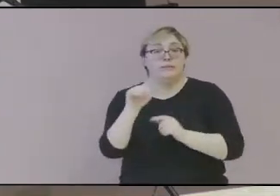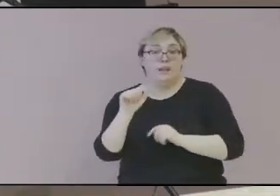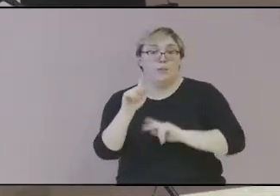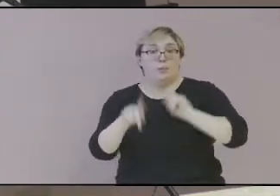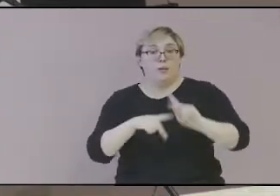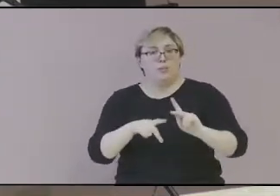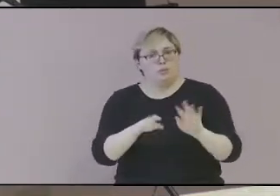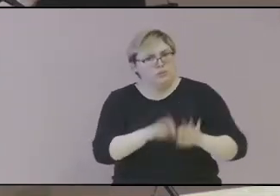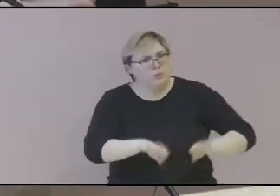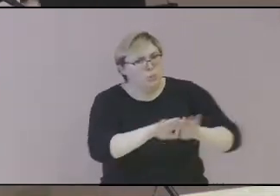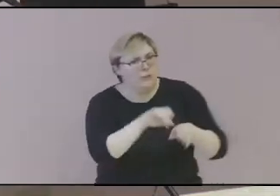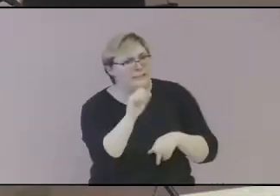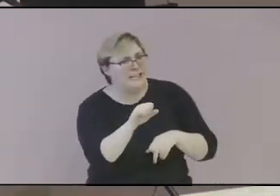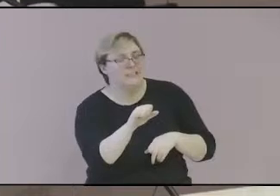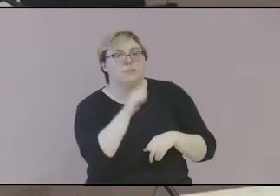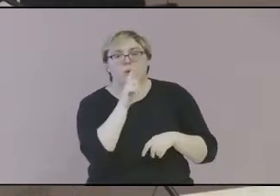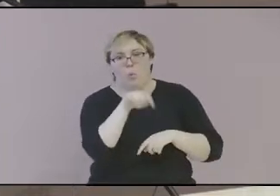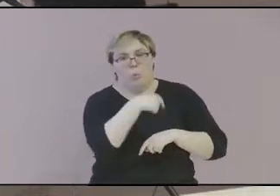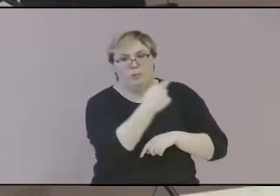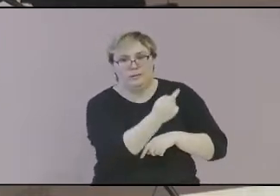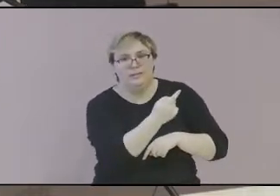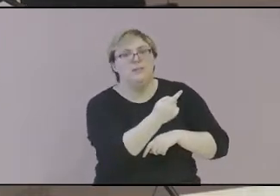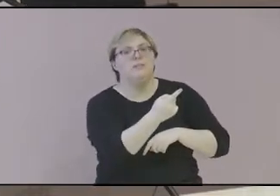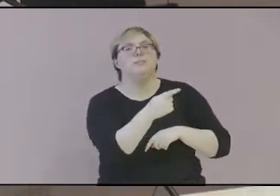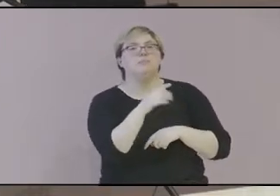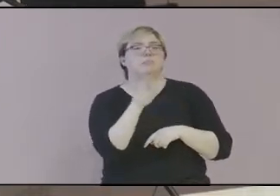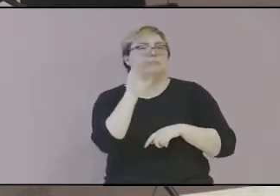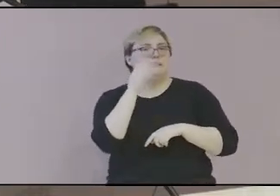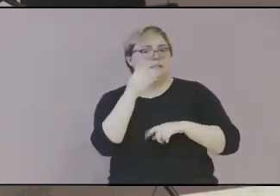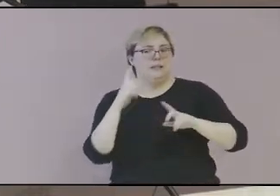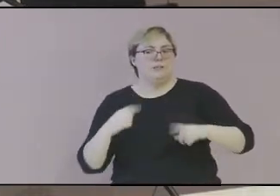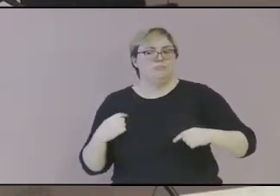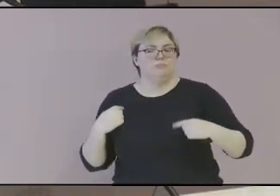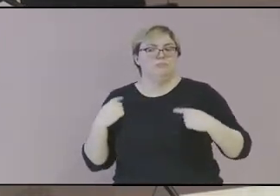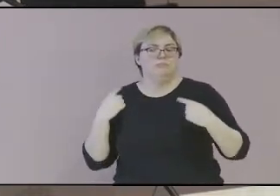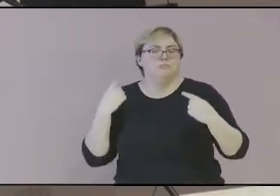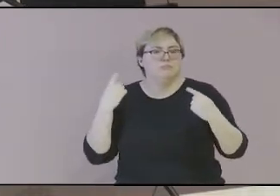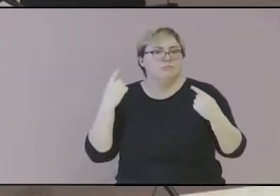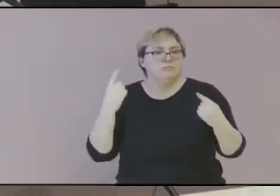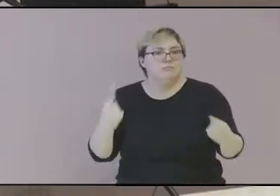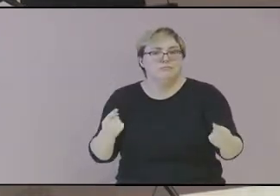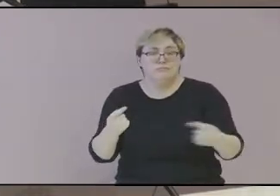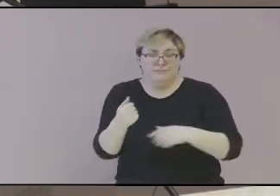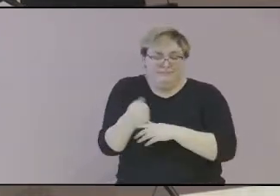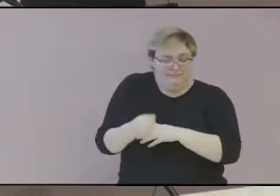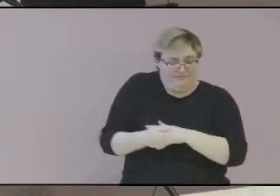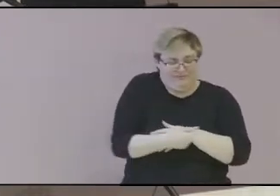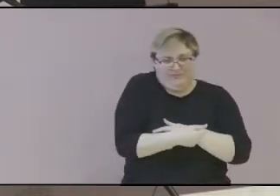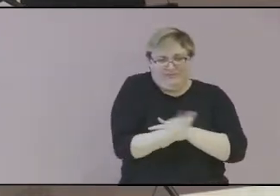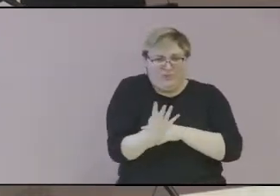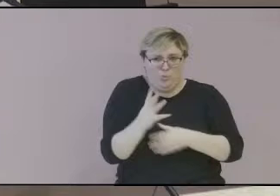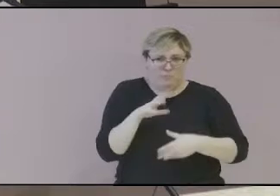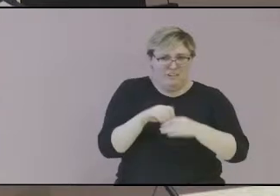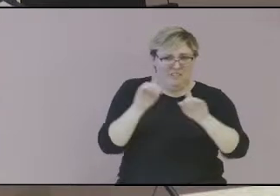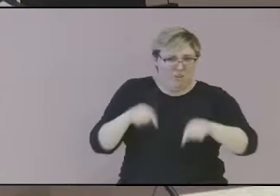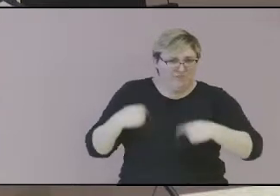that. The history shows there were just very few who were part of the making of these protocols.